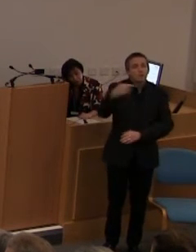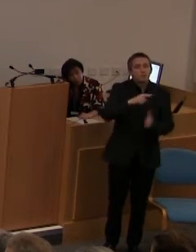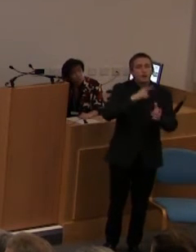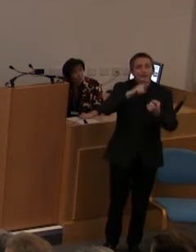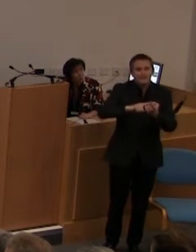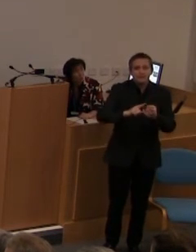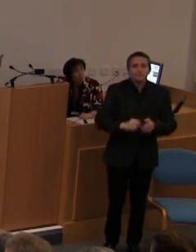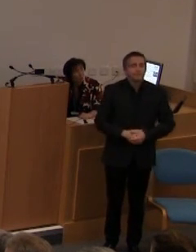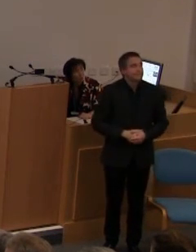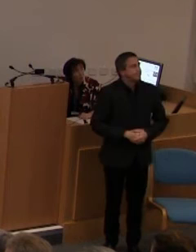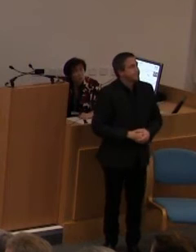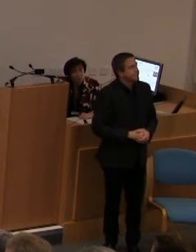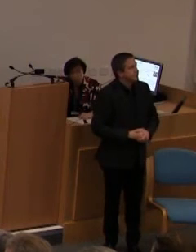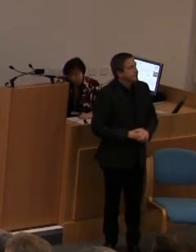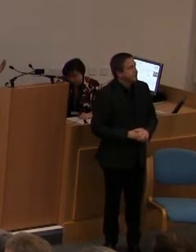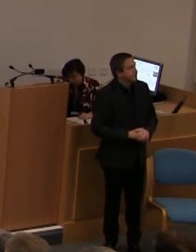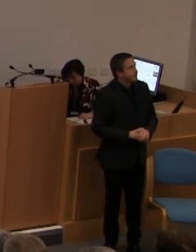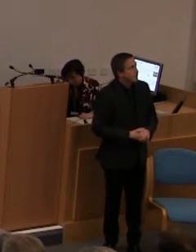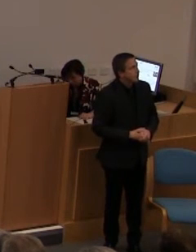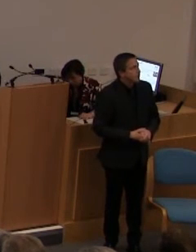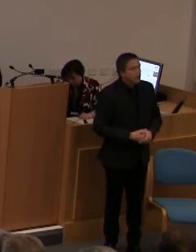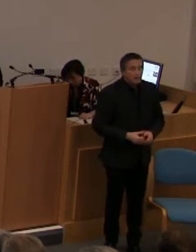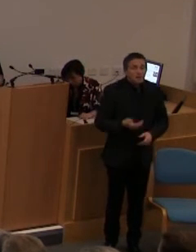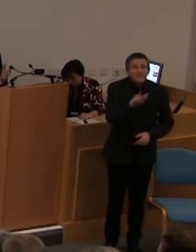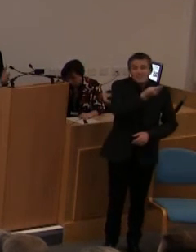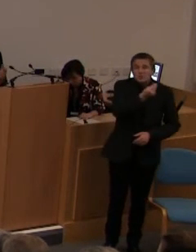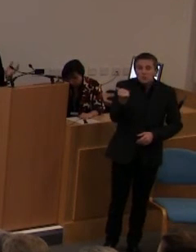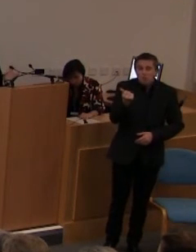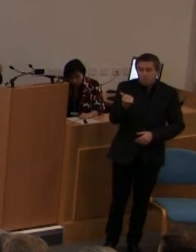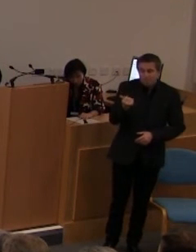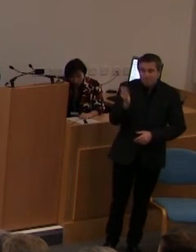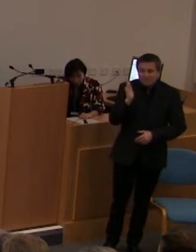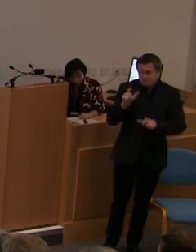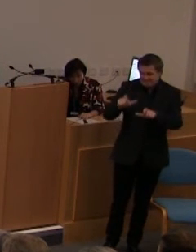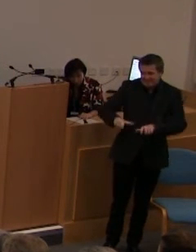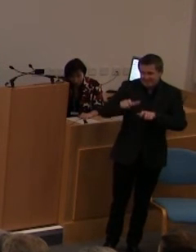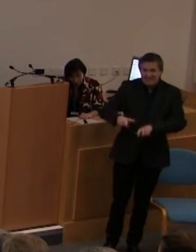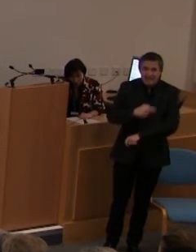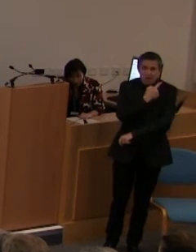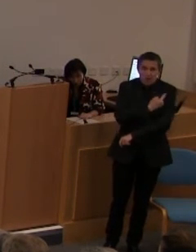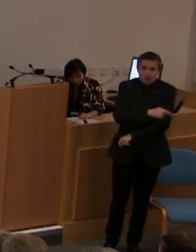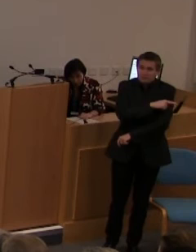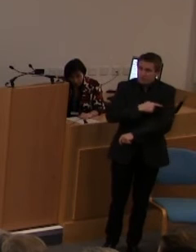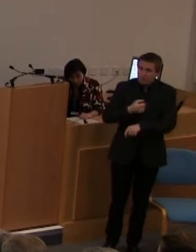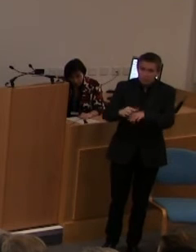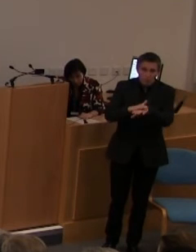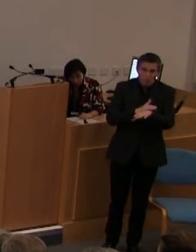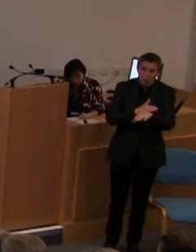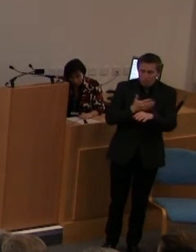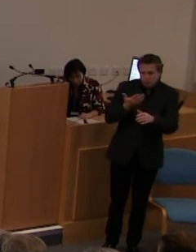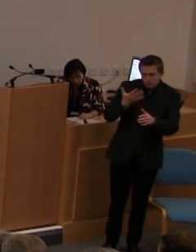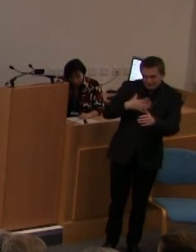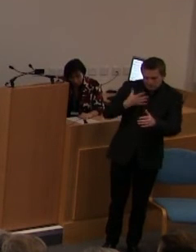Sorry. One other area is delayed discharge, getting people out of hospital who need ongoing